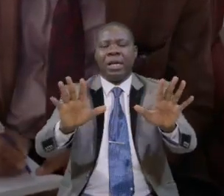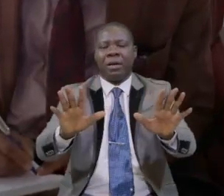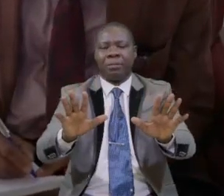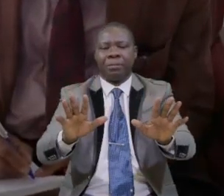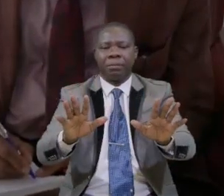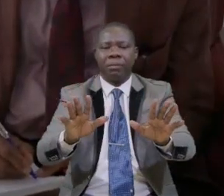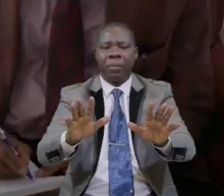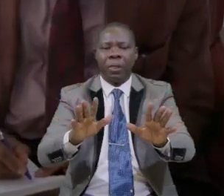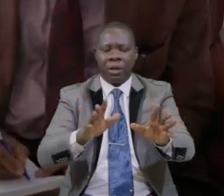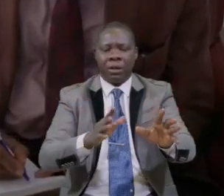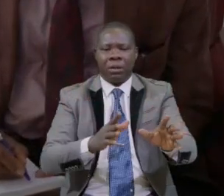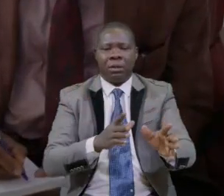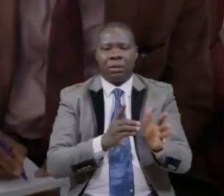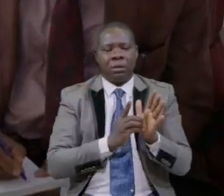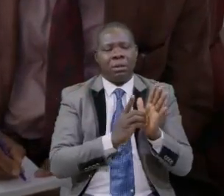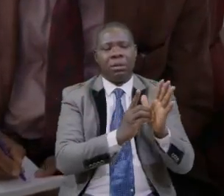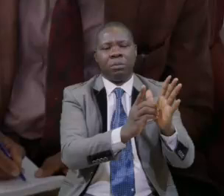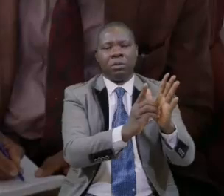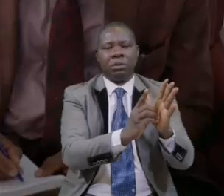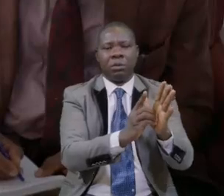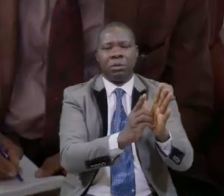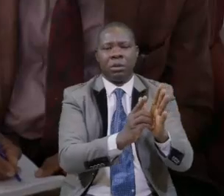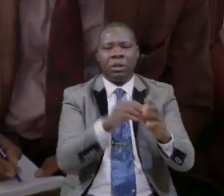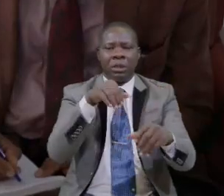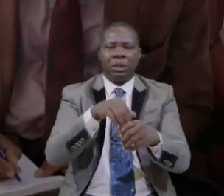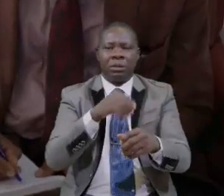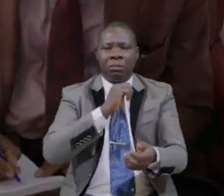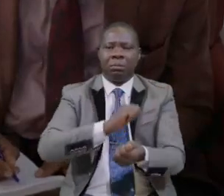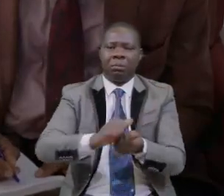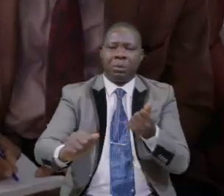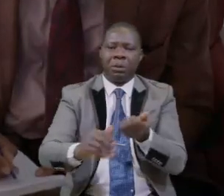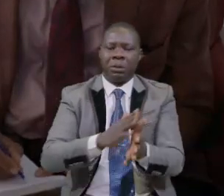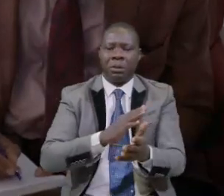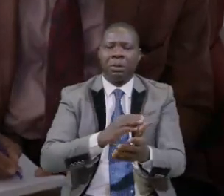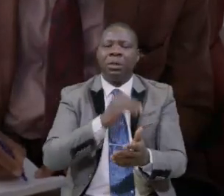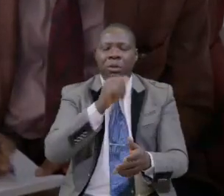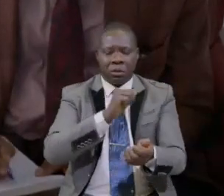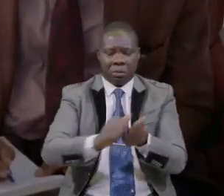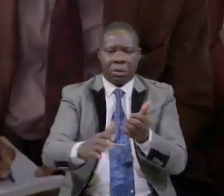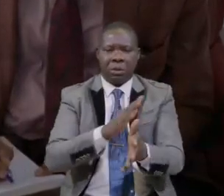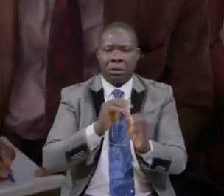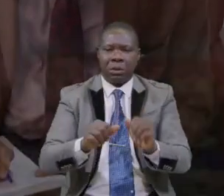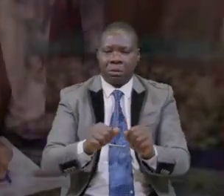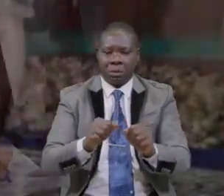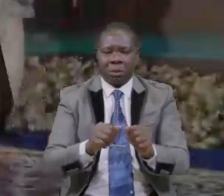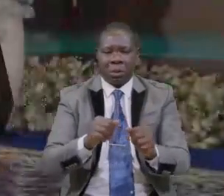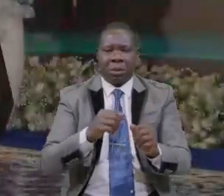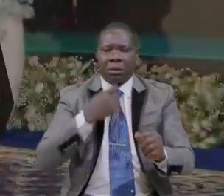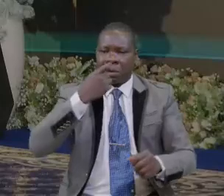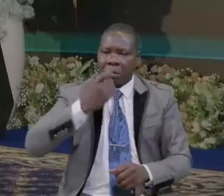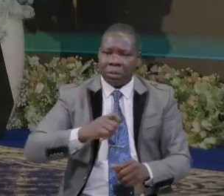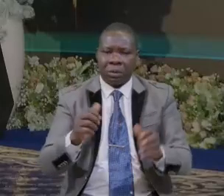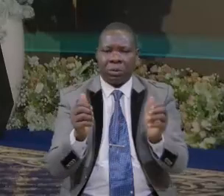demonstration, imperishable mandate with anointing to toil and